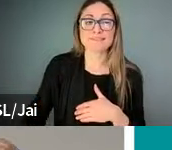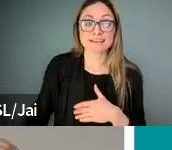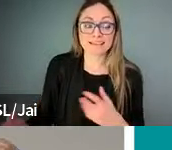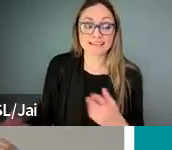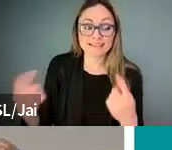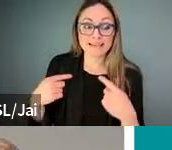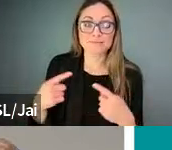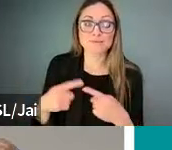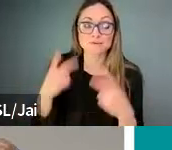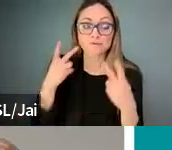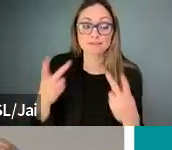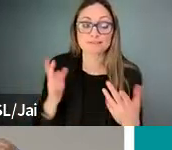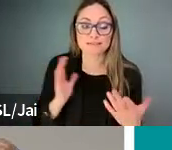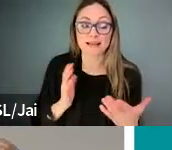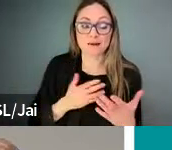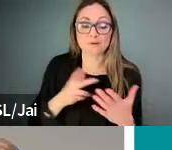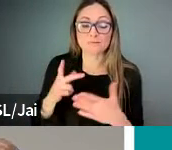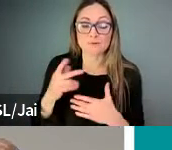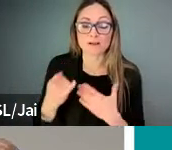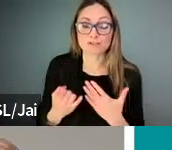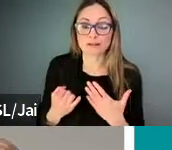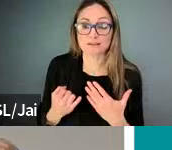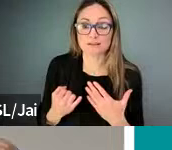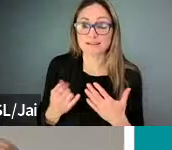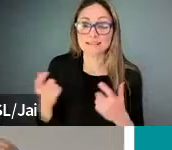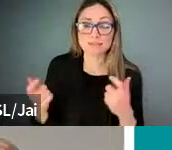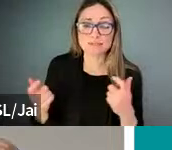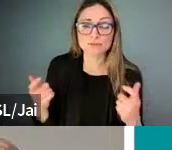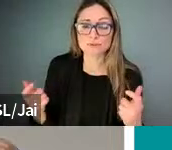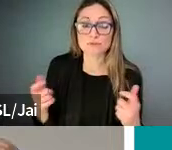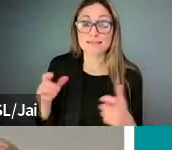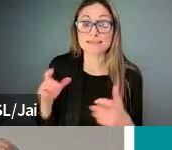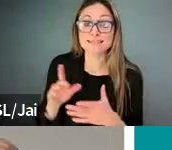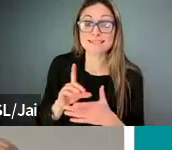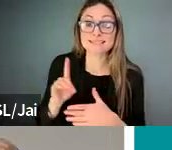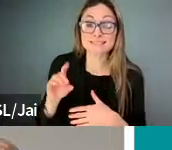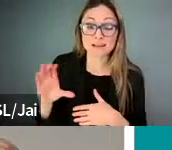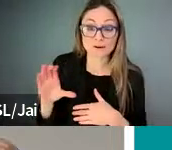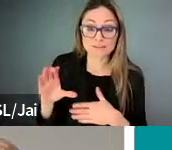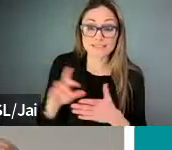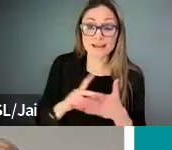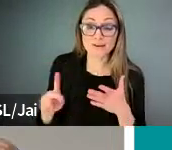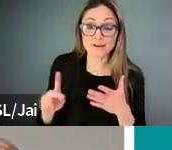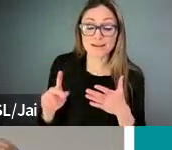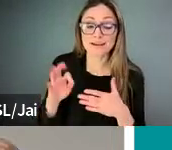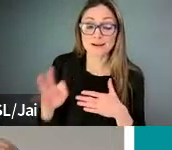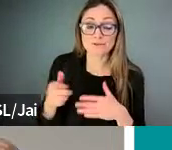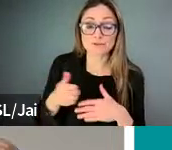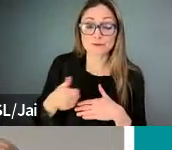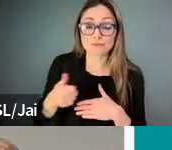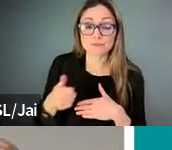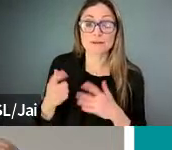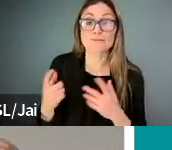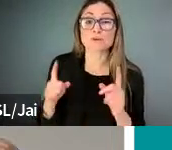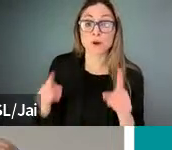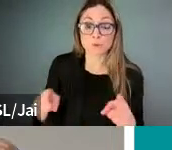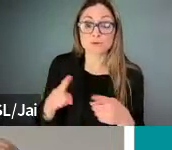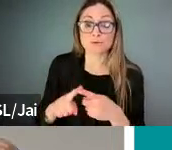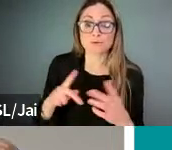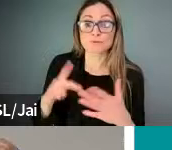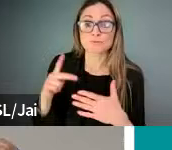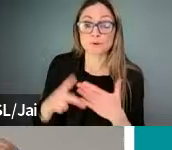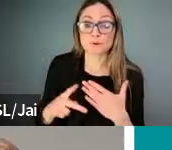visit the project. That is massive. We got the Secretary of Transportation coming to the